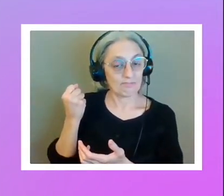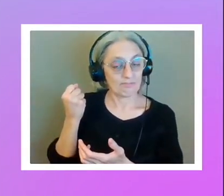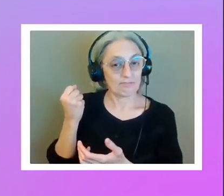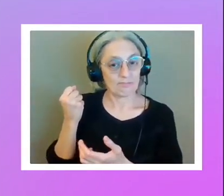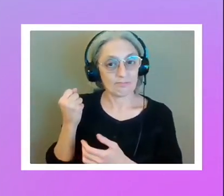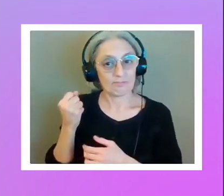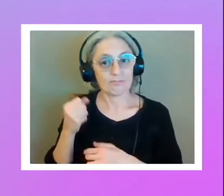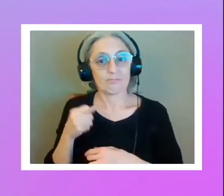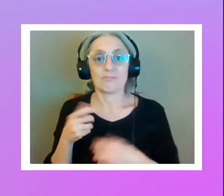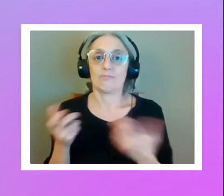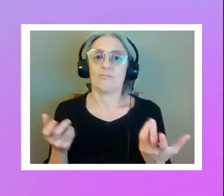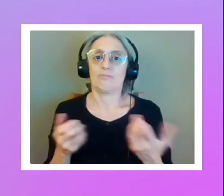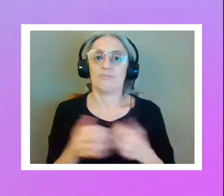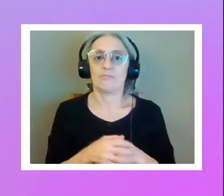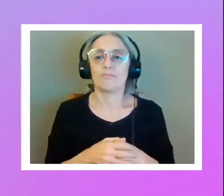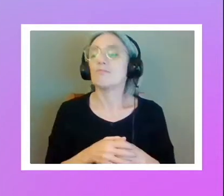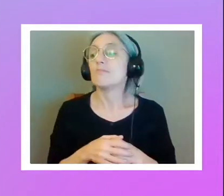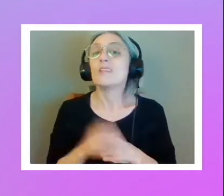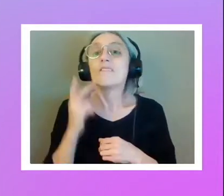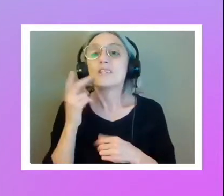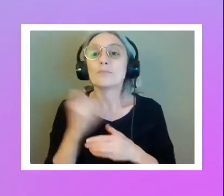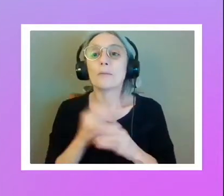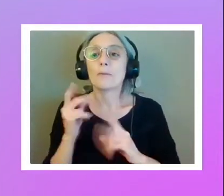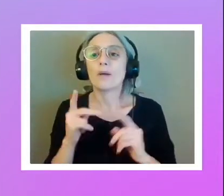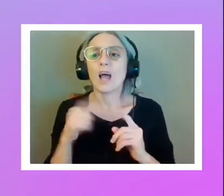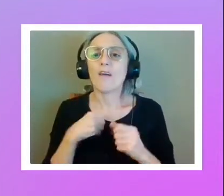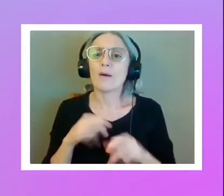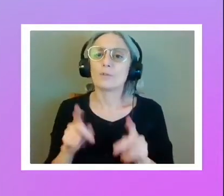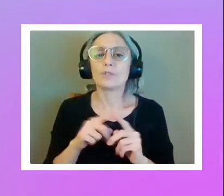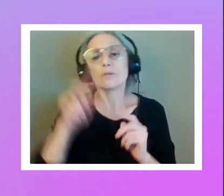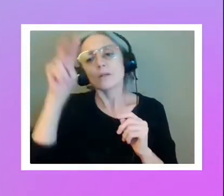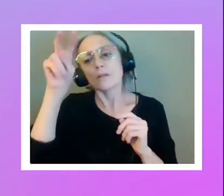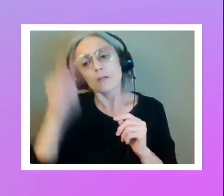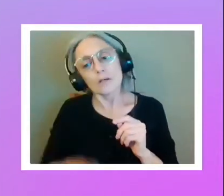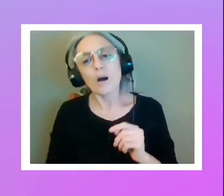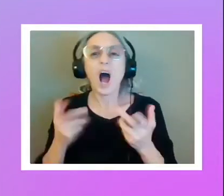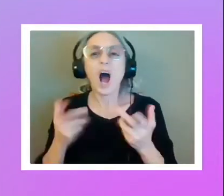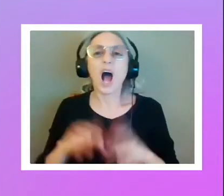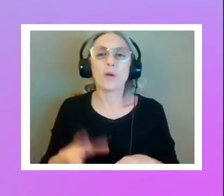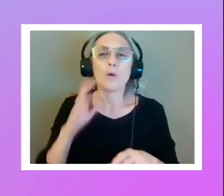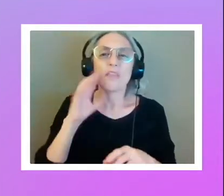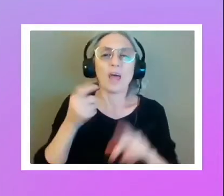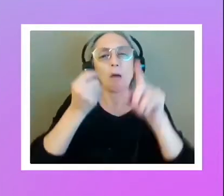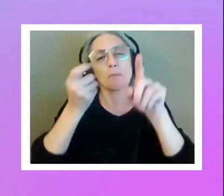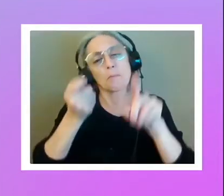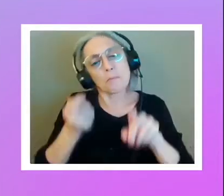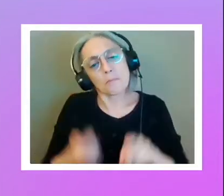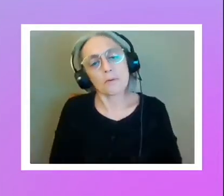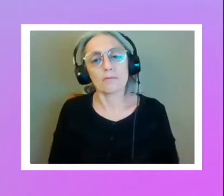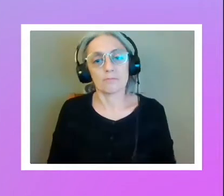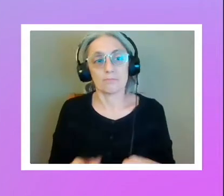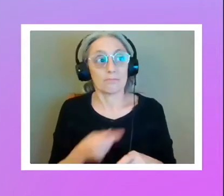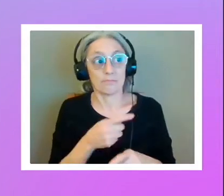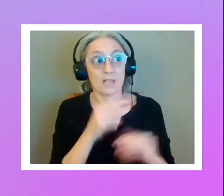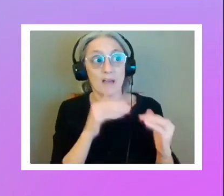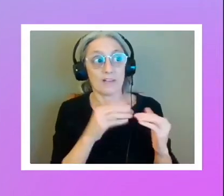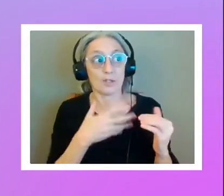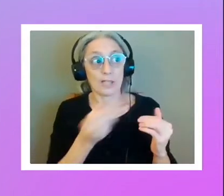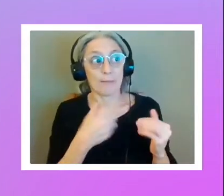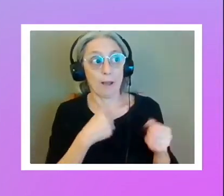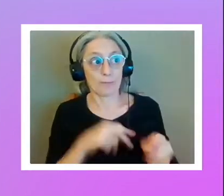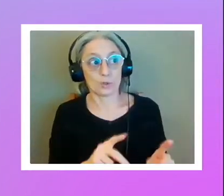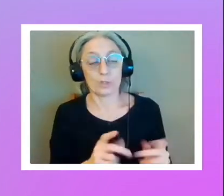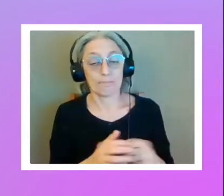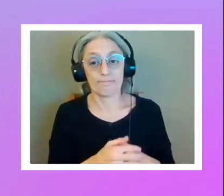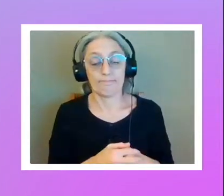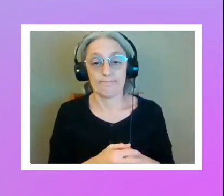opportunity to say, you know what, I don't want to look at that. But don't take away their opportunity to not look at it. That's not fair. So moving forward, at the end of today, we